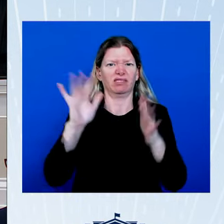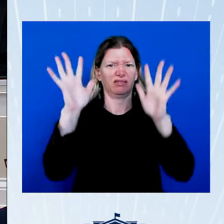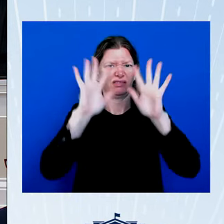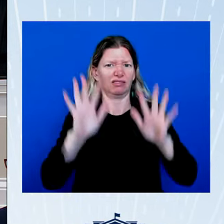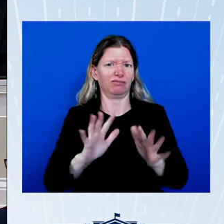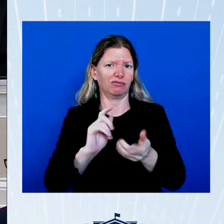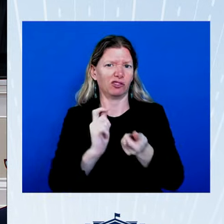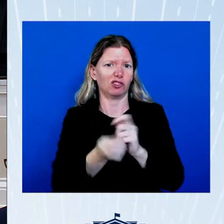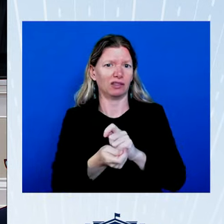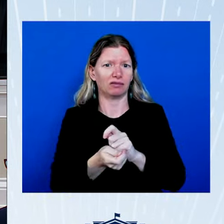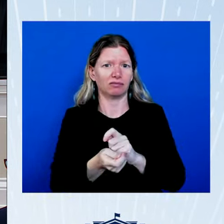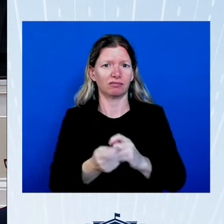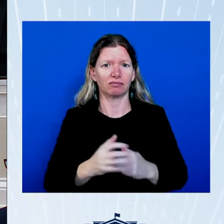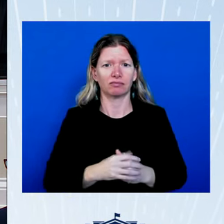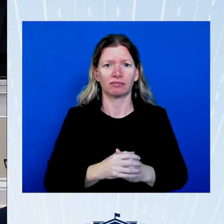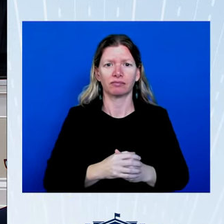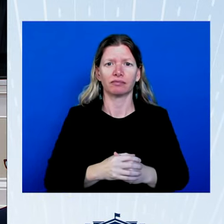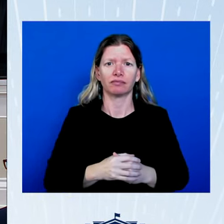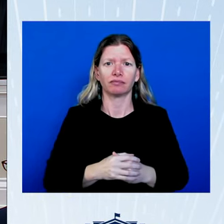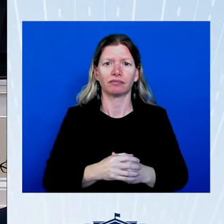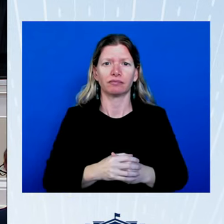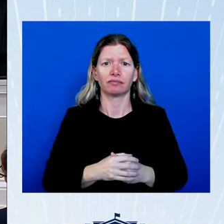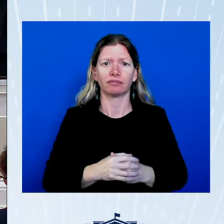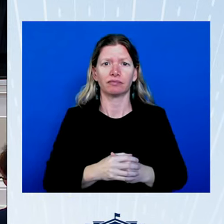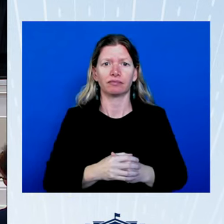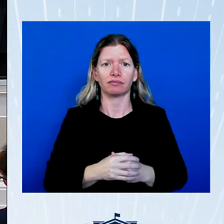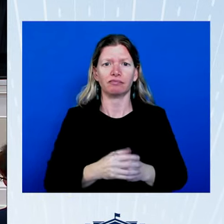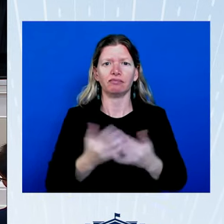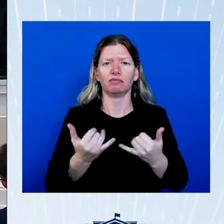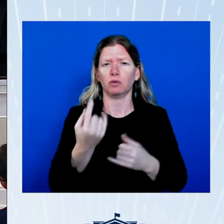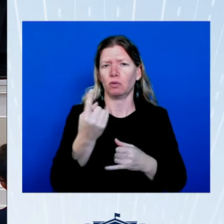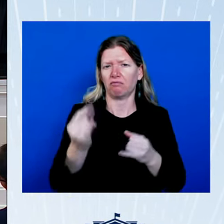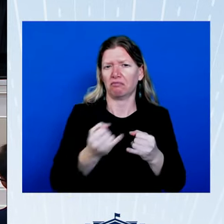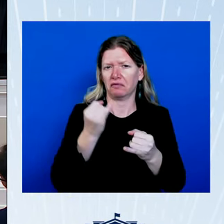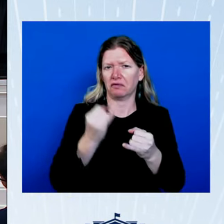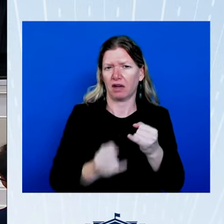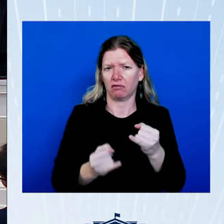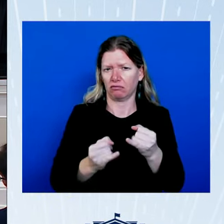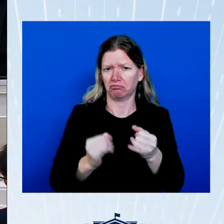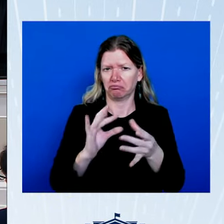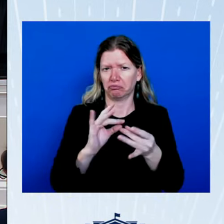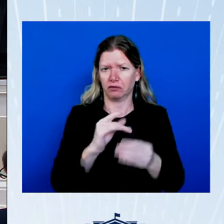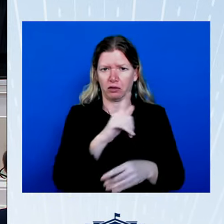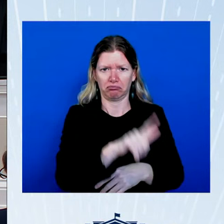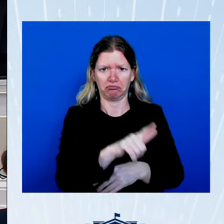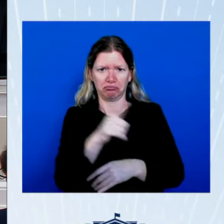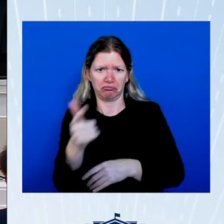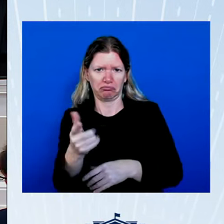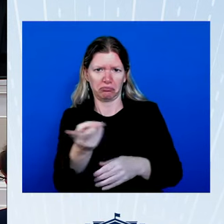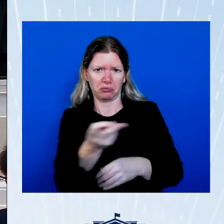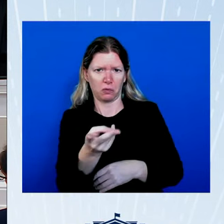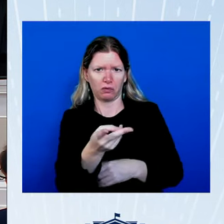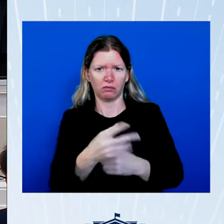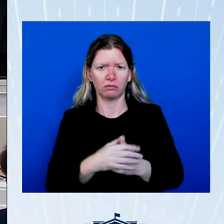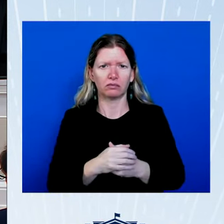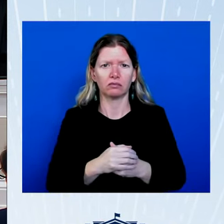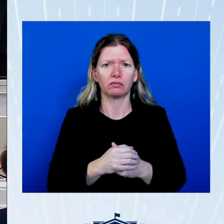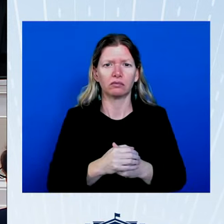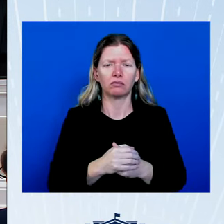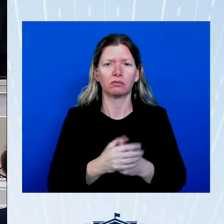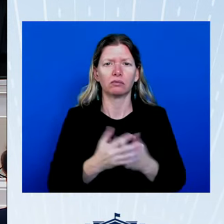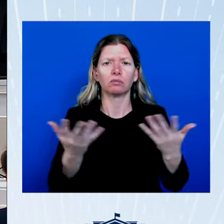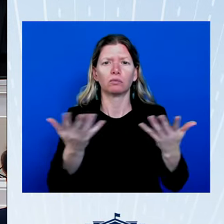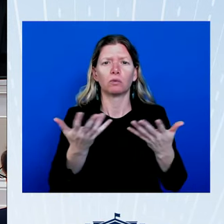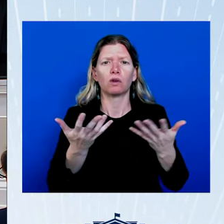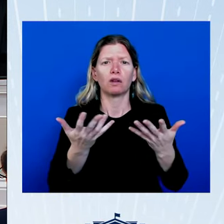I would love to just hear one final thought from each of you in terms of what resilience practitioners across the nation can do to foster more inclusive